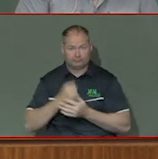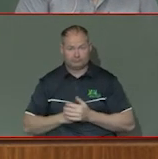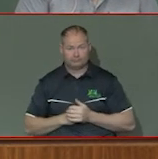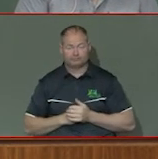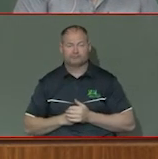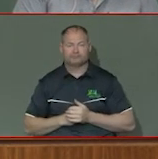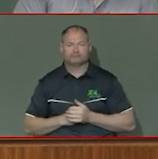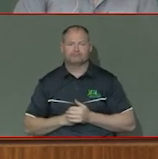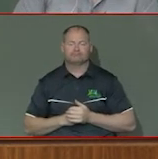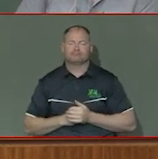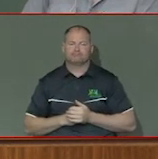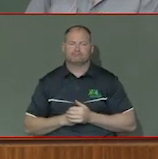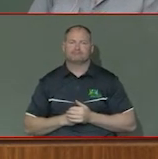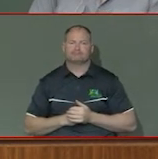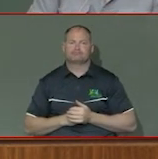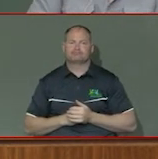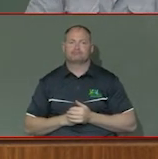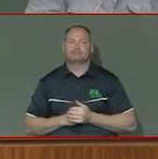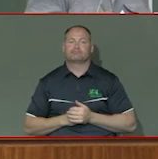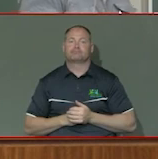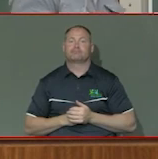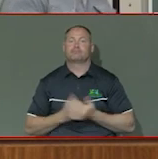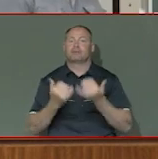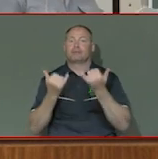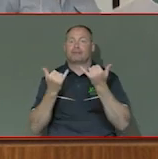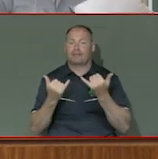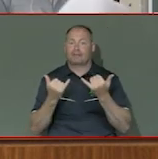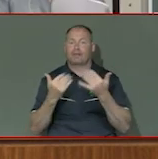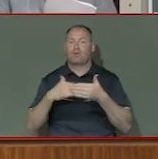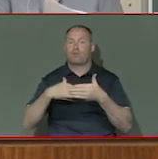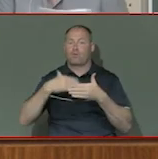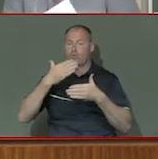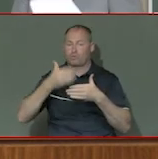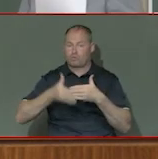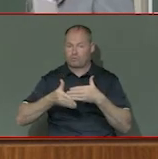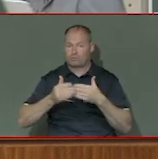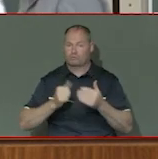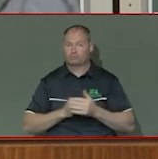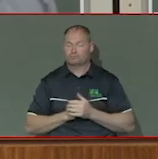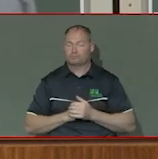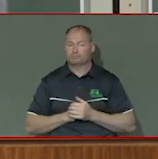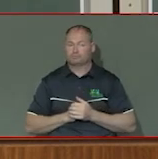Now, I just want you to look at the following.